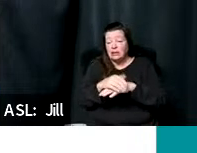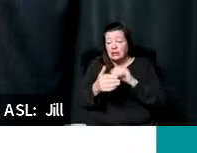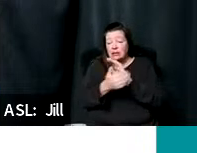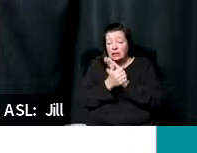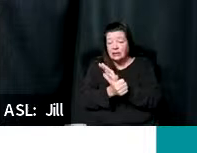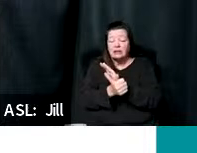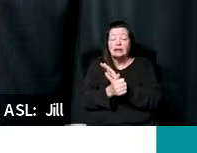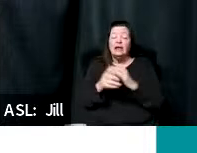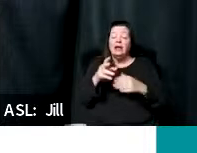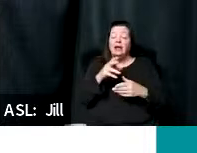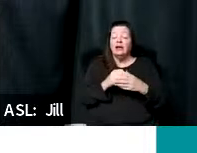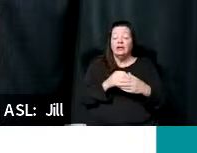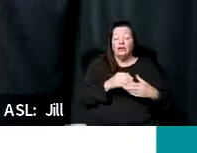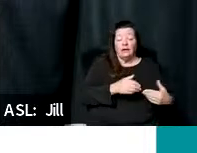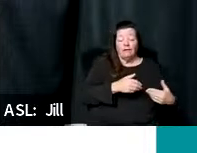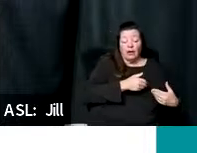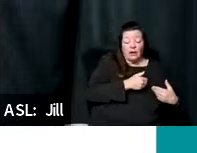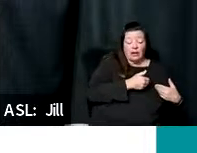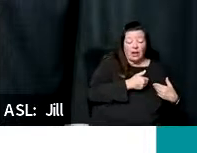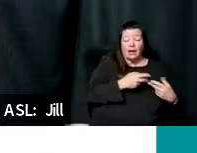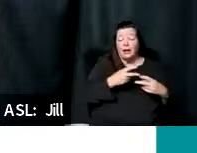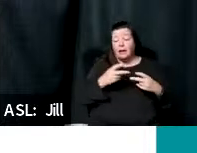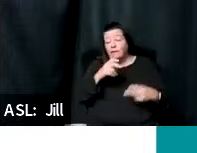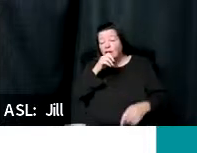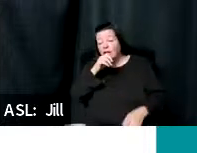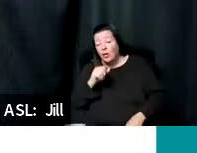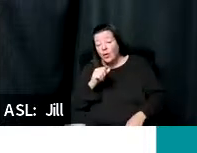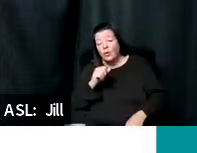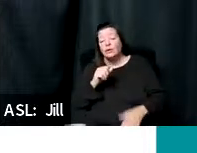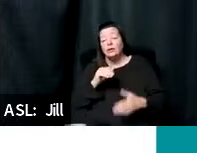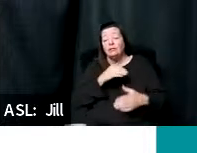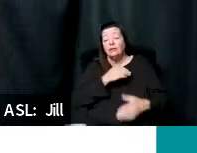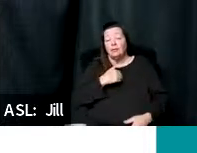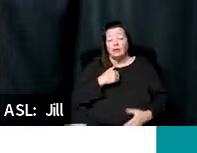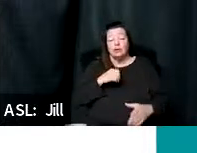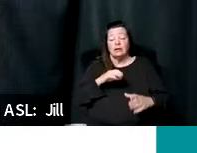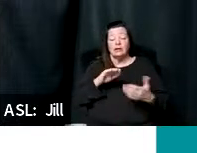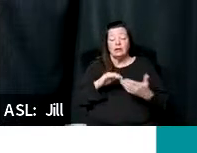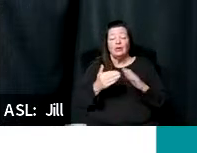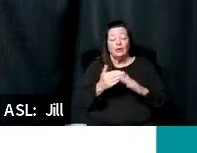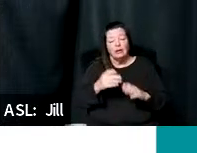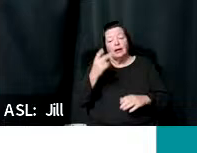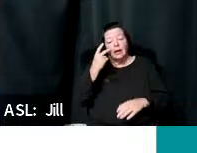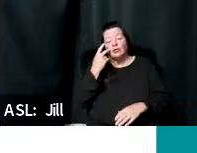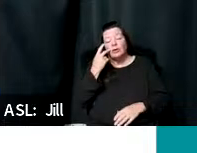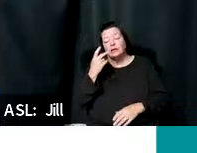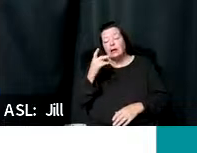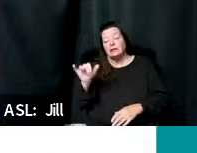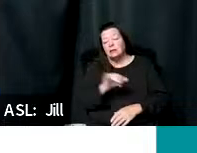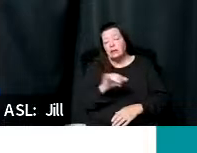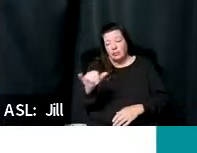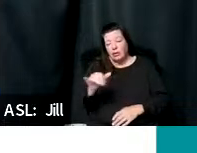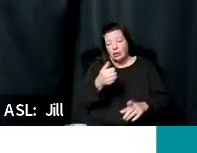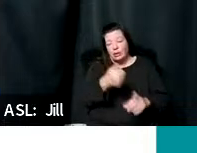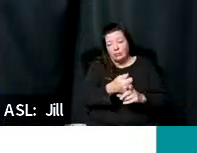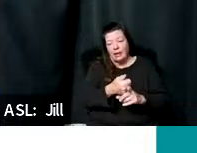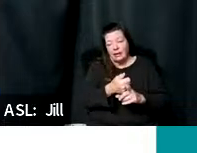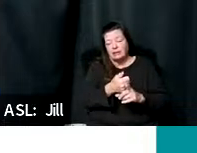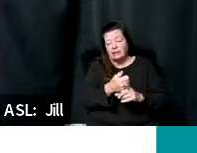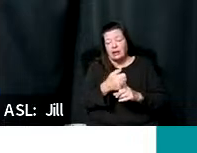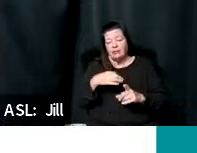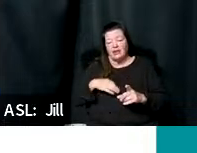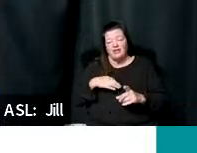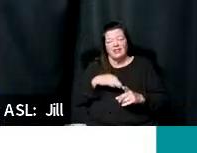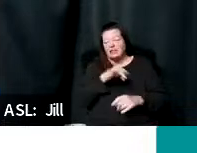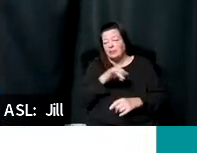old members of the community, and saw very similar impacts and potential benefits to those shown on the EJ